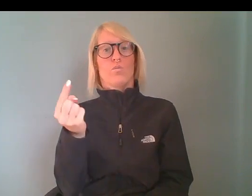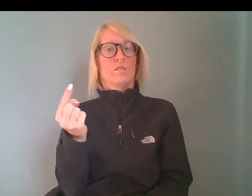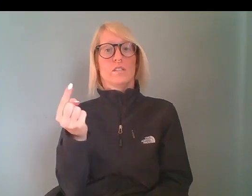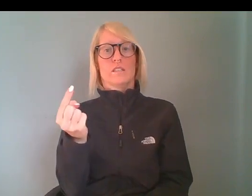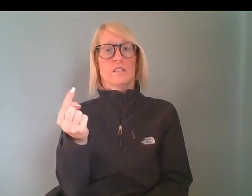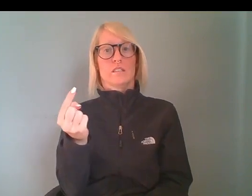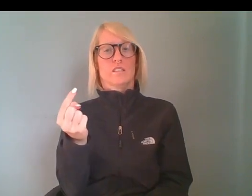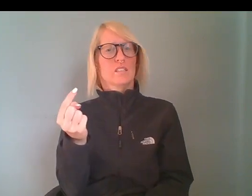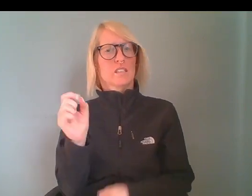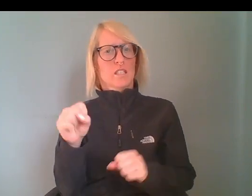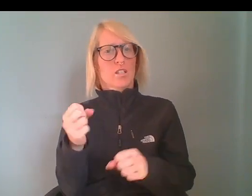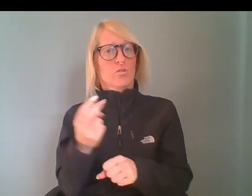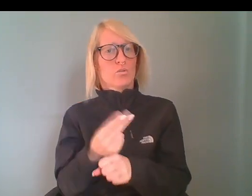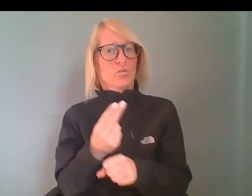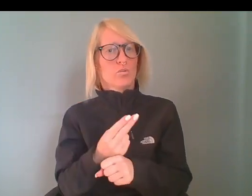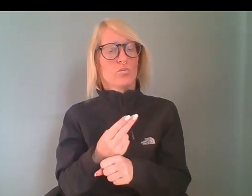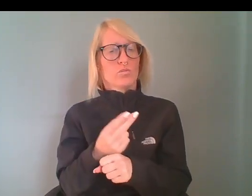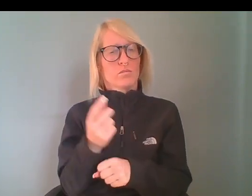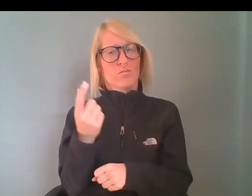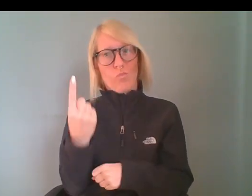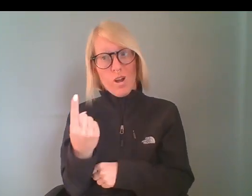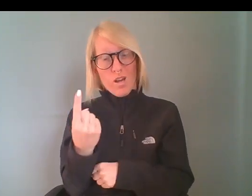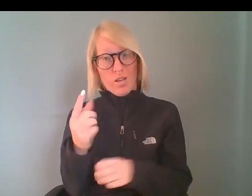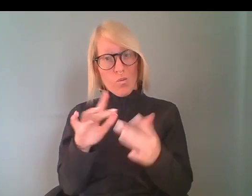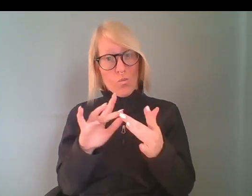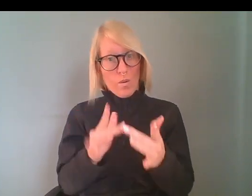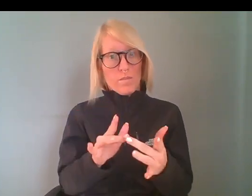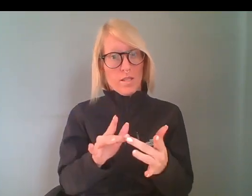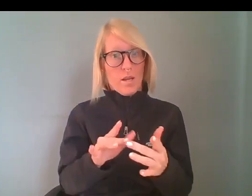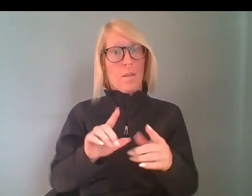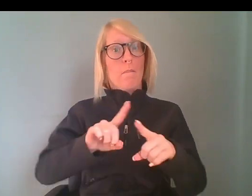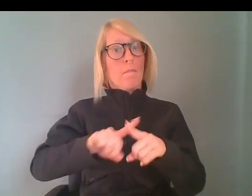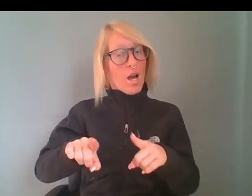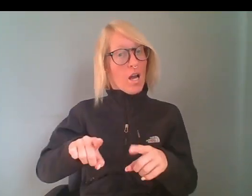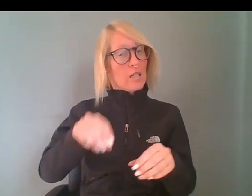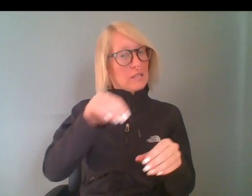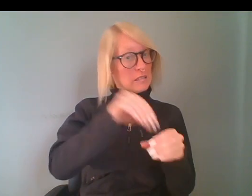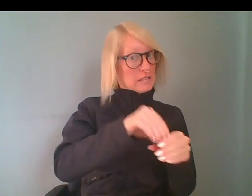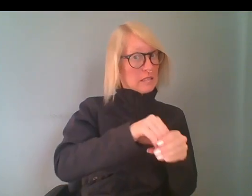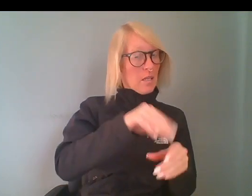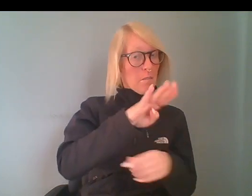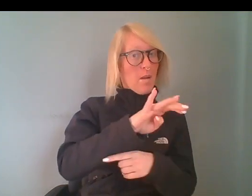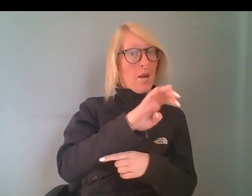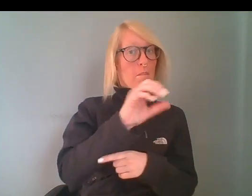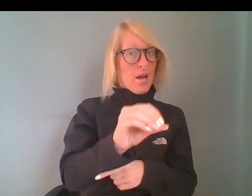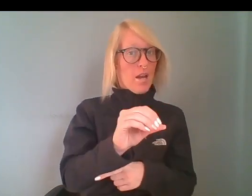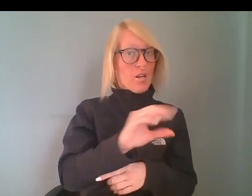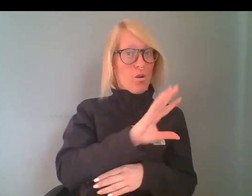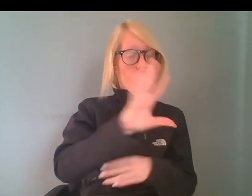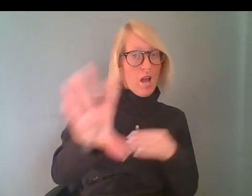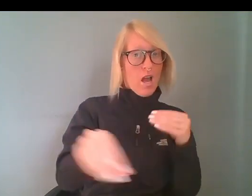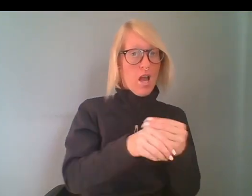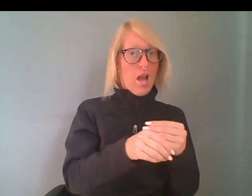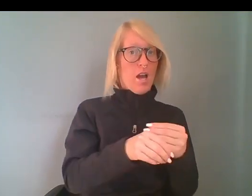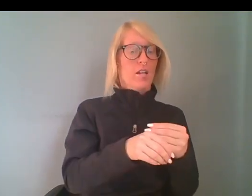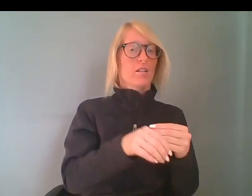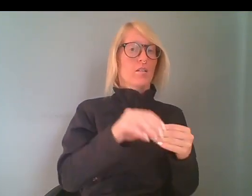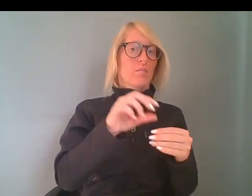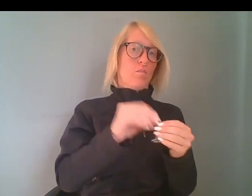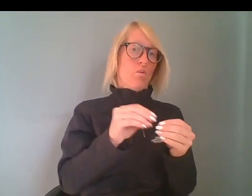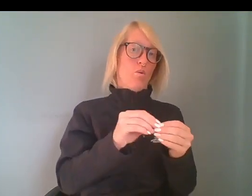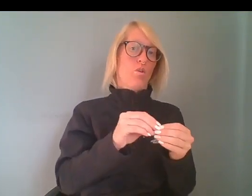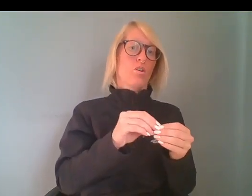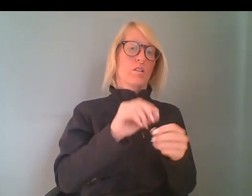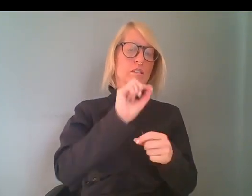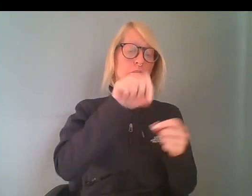that I wanted to plug. So what I did is I took an opportunity in my bio to add an additional website. So you see the bottom up